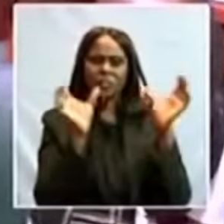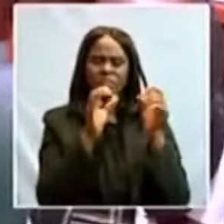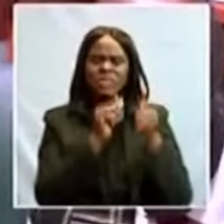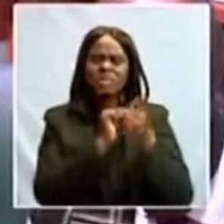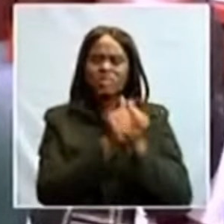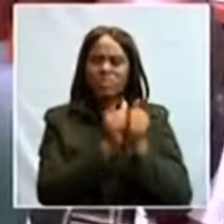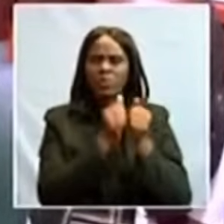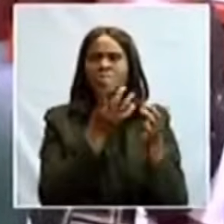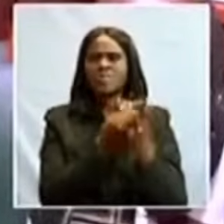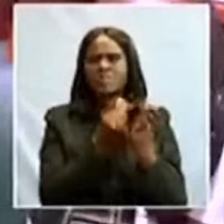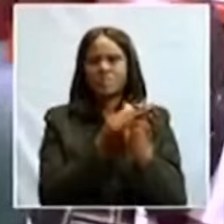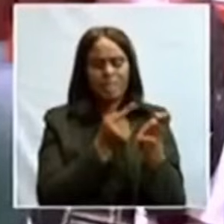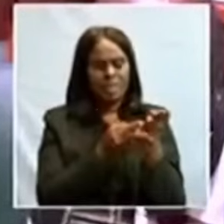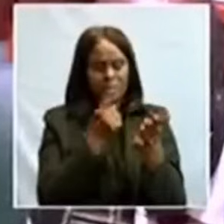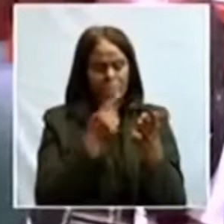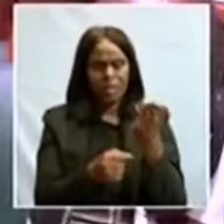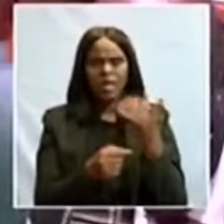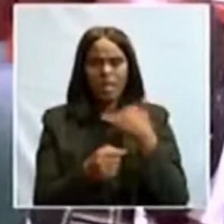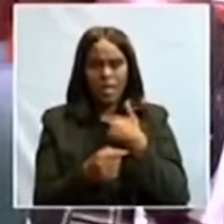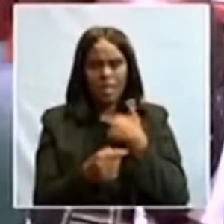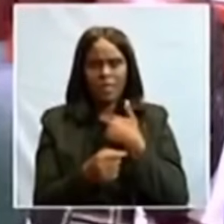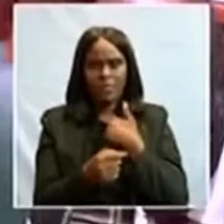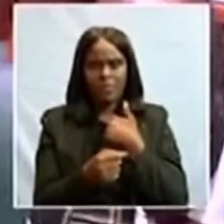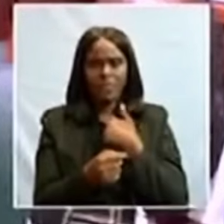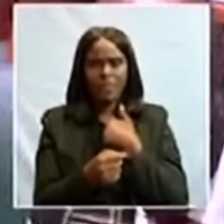fund that has been